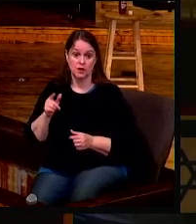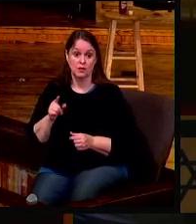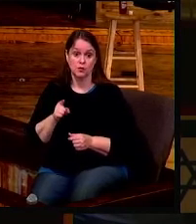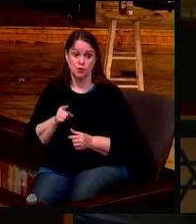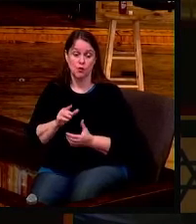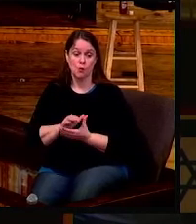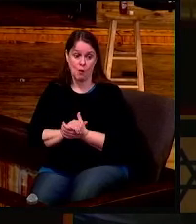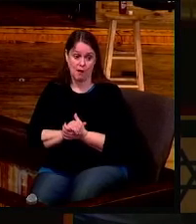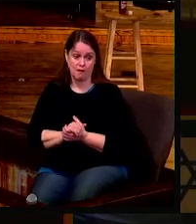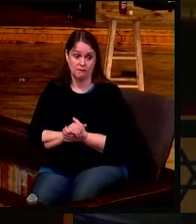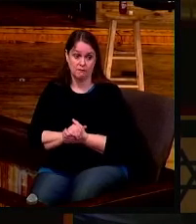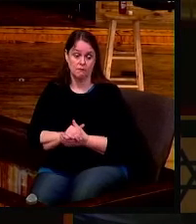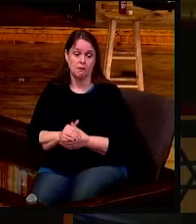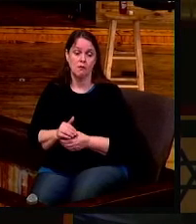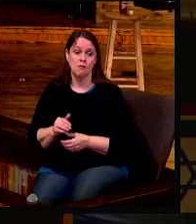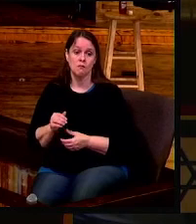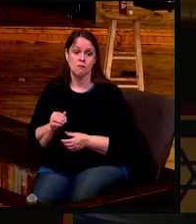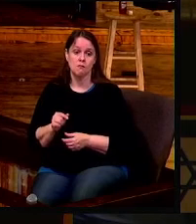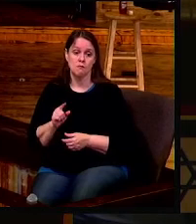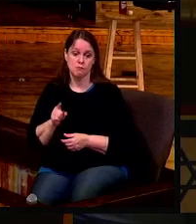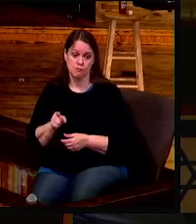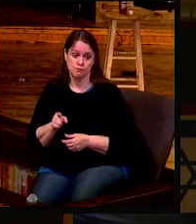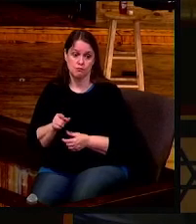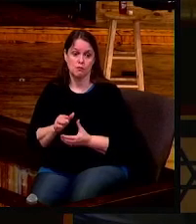And vice versa for the women.